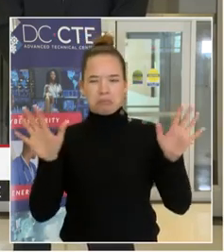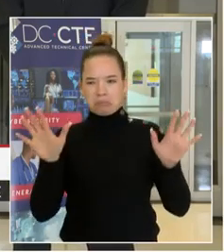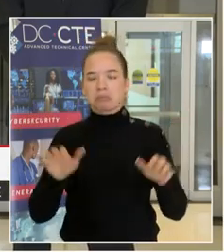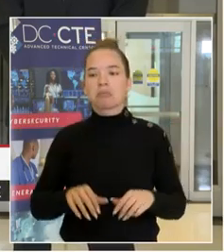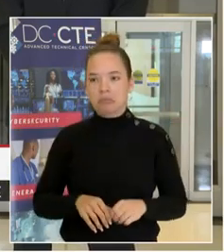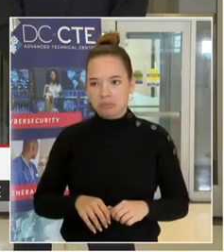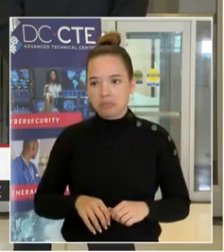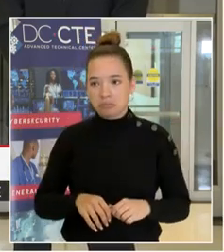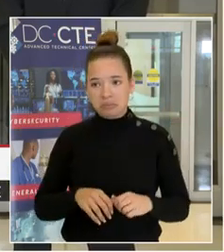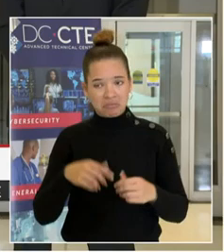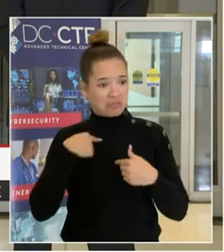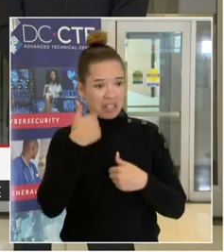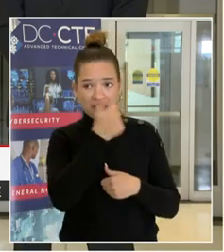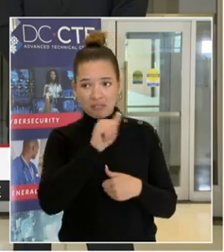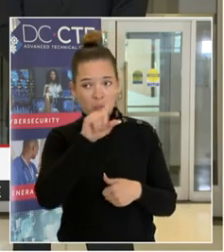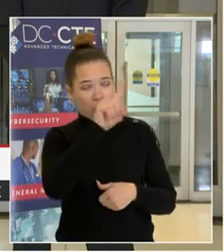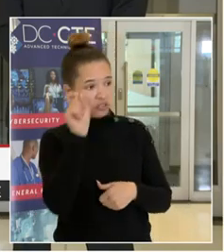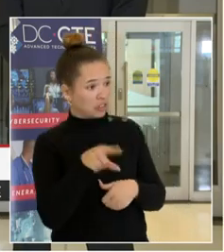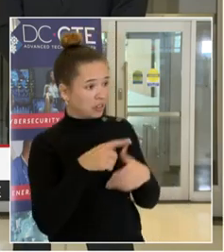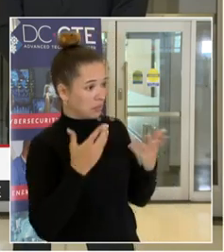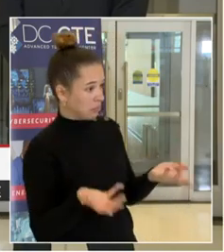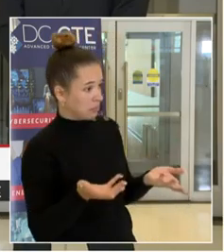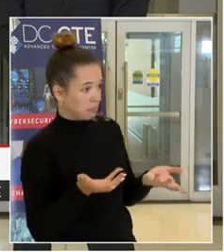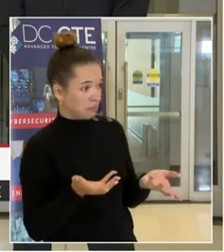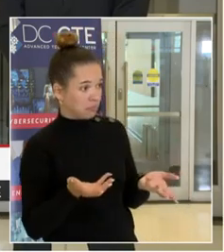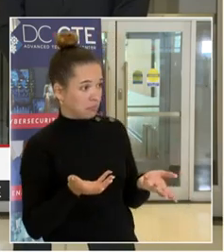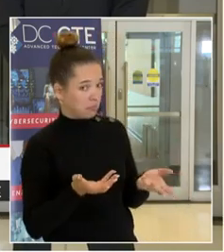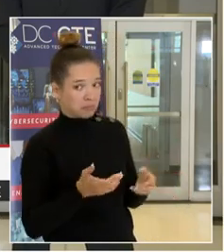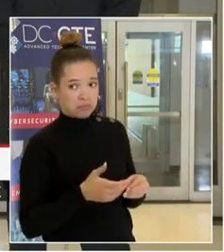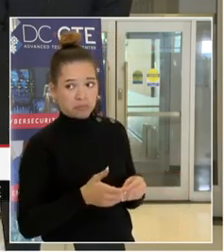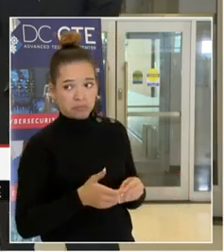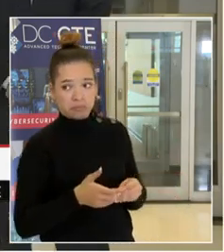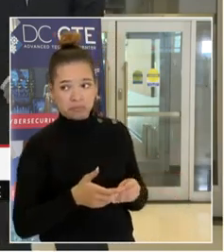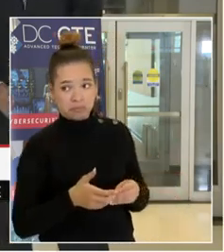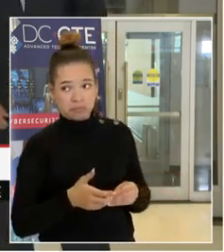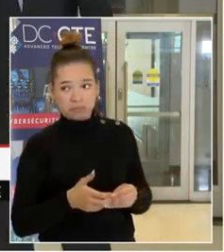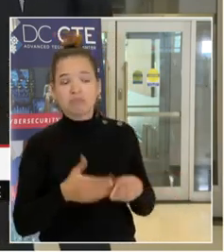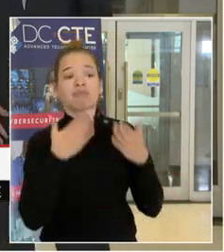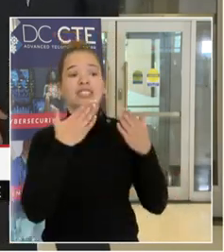other questions? Press questions, press questions, press questions. Okay, thank you, everybody.